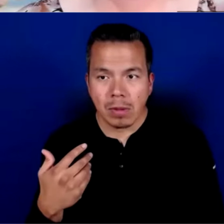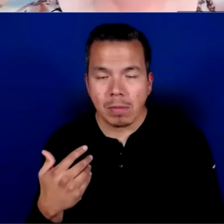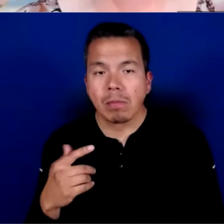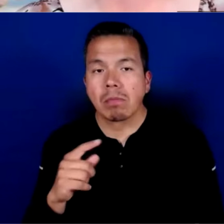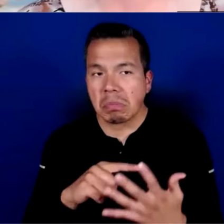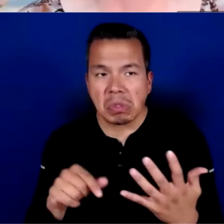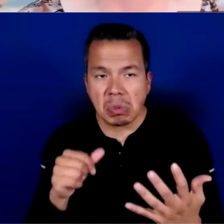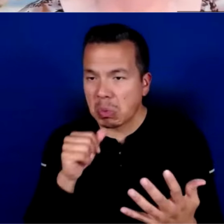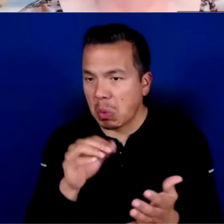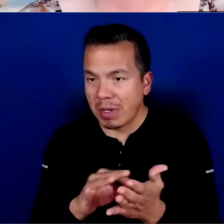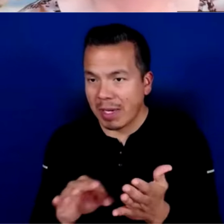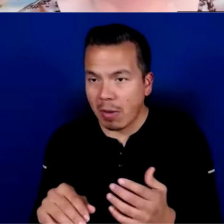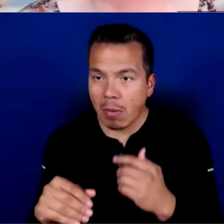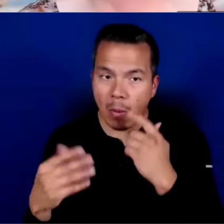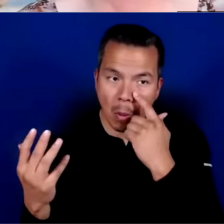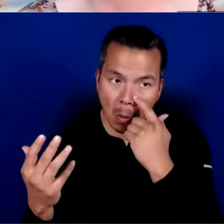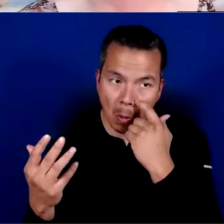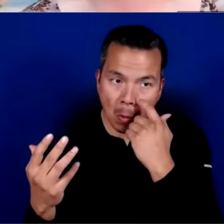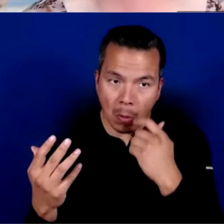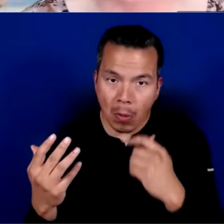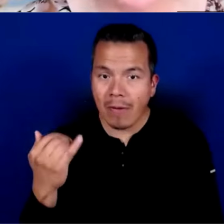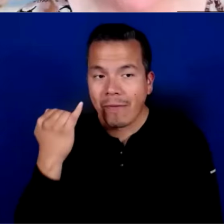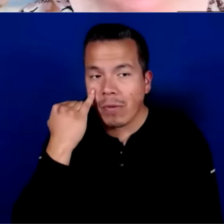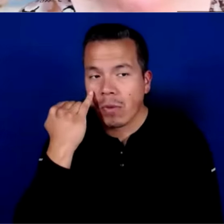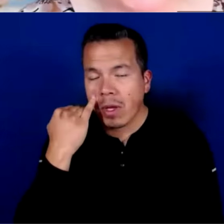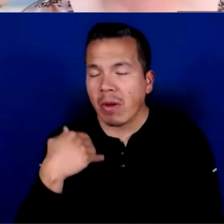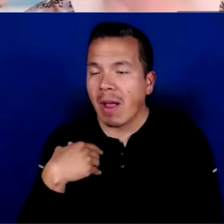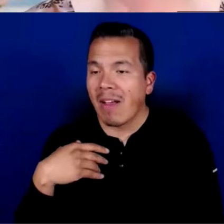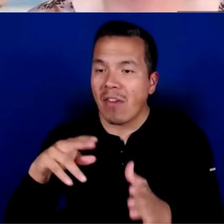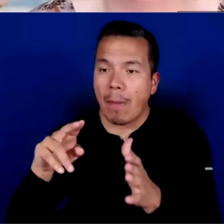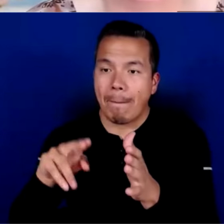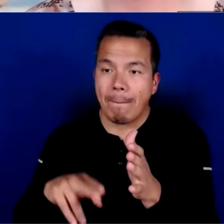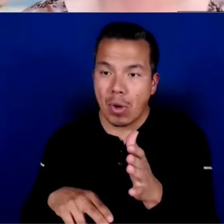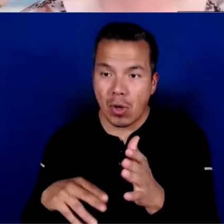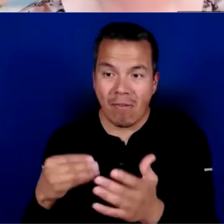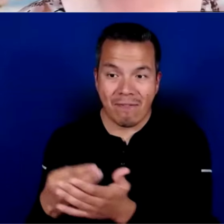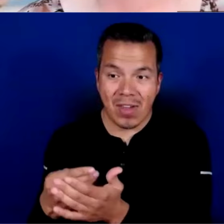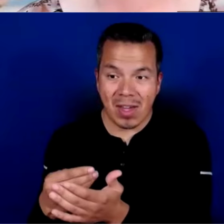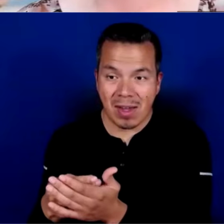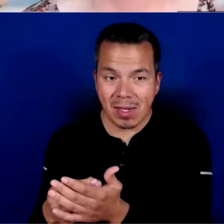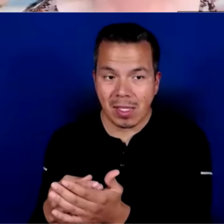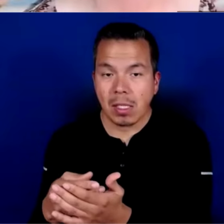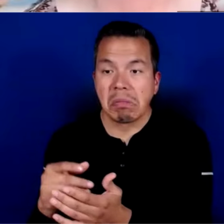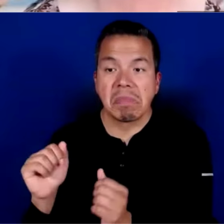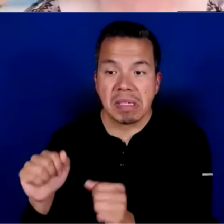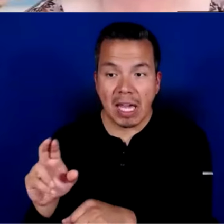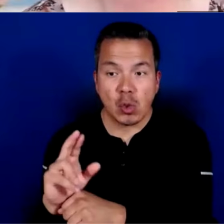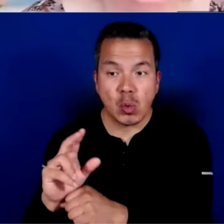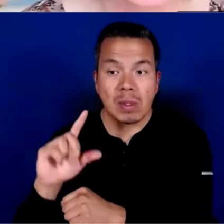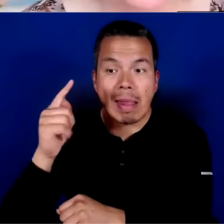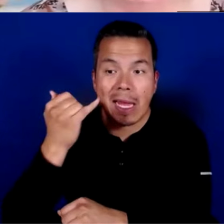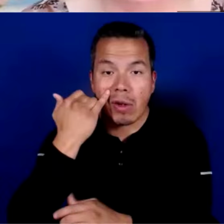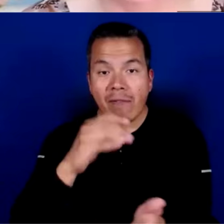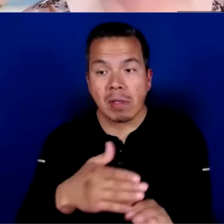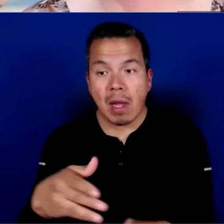if you'd rather have a burial fund that can be used to pay for your final expenses, they'll allow you to save up